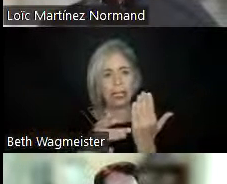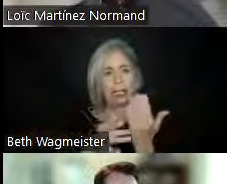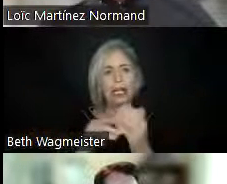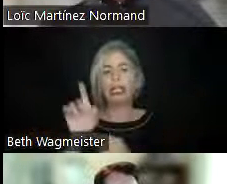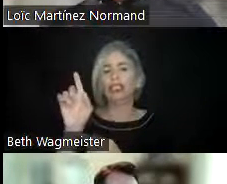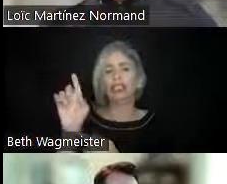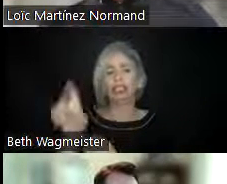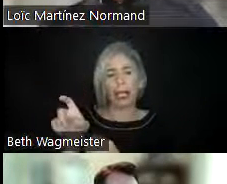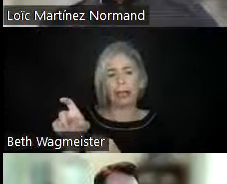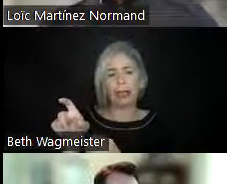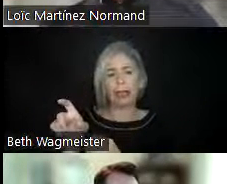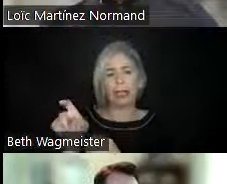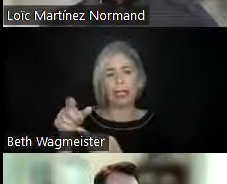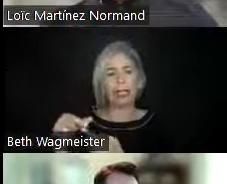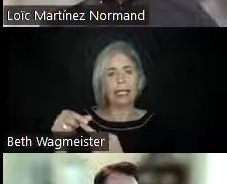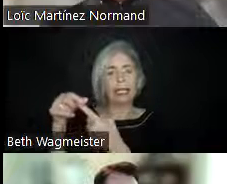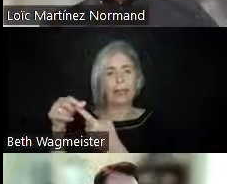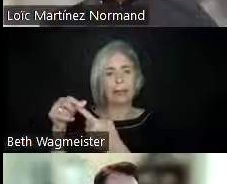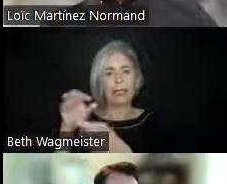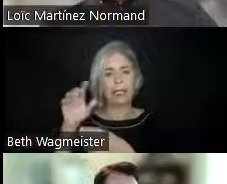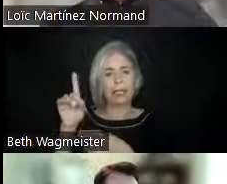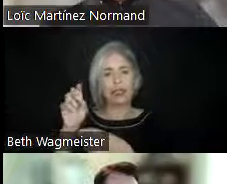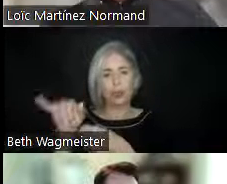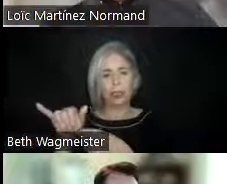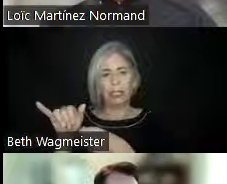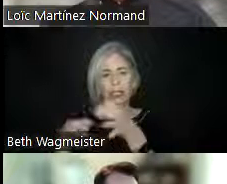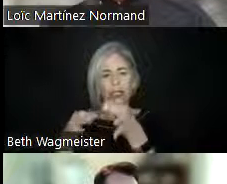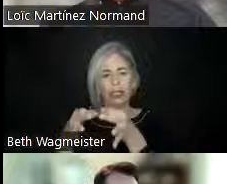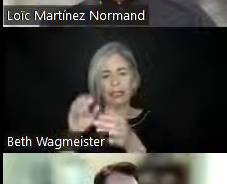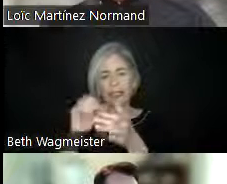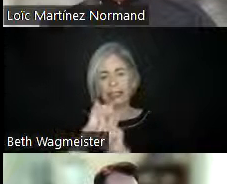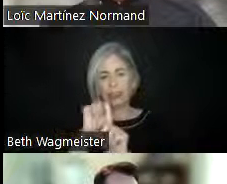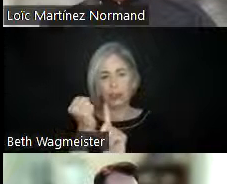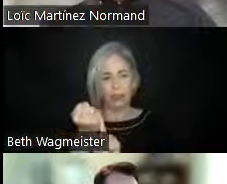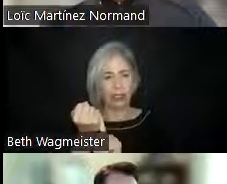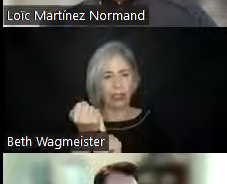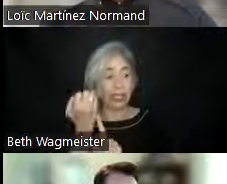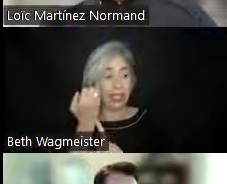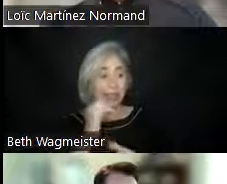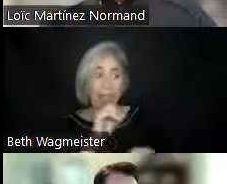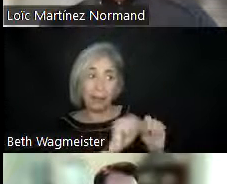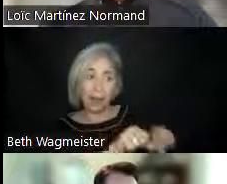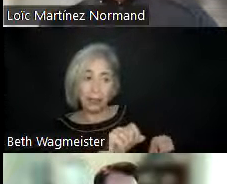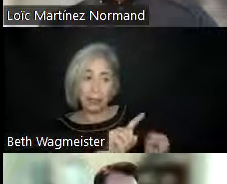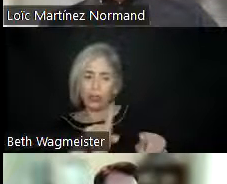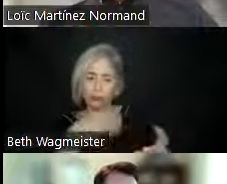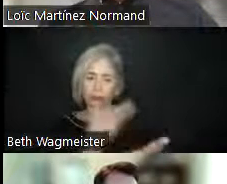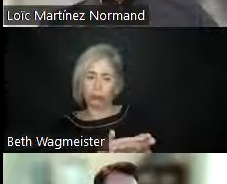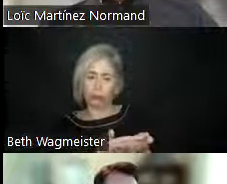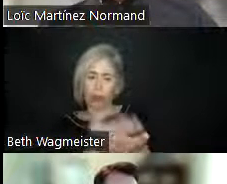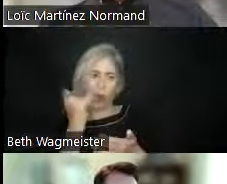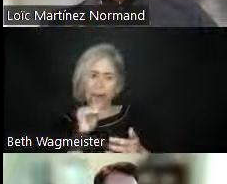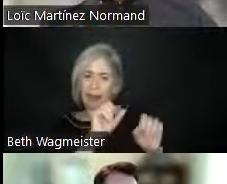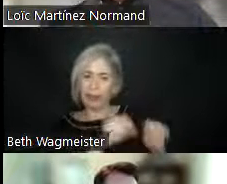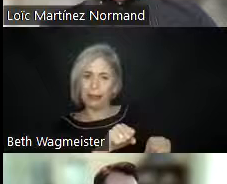shall, except in duly justified cases, not only it wasn't possible, but you need to justify, be drawn